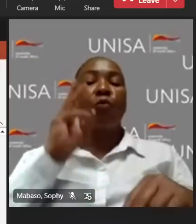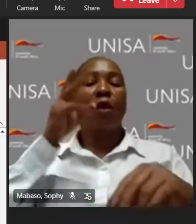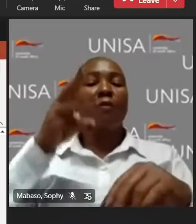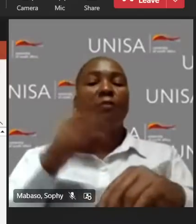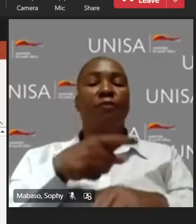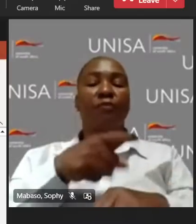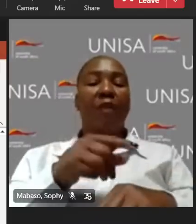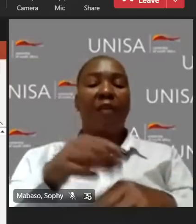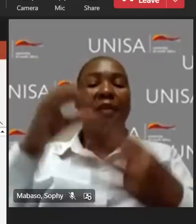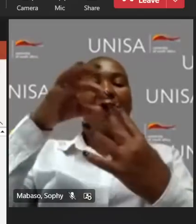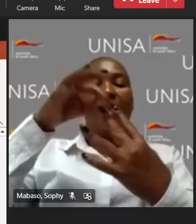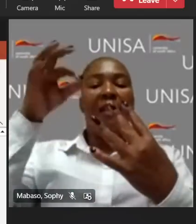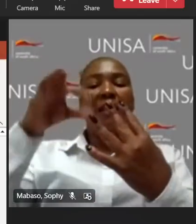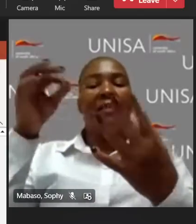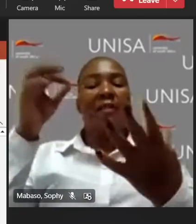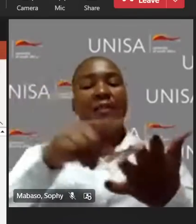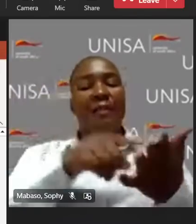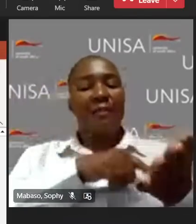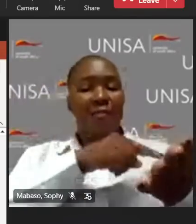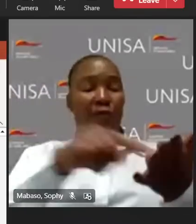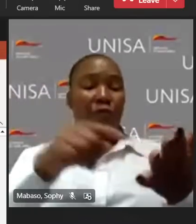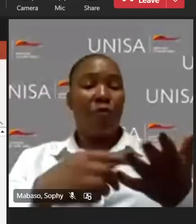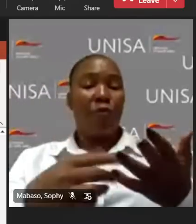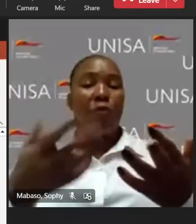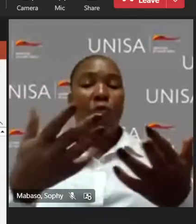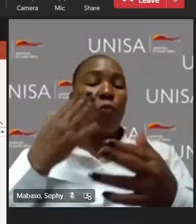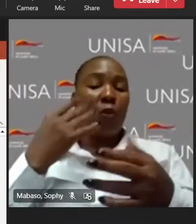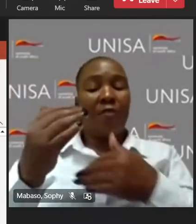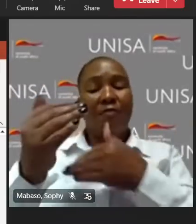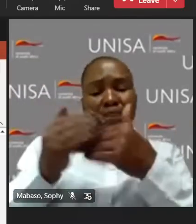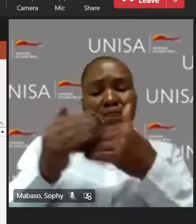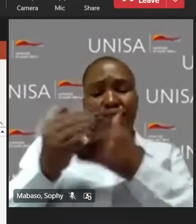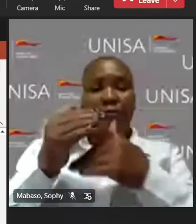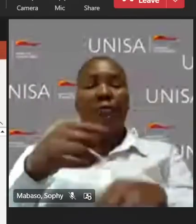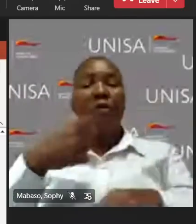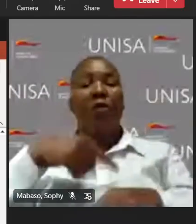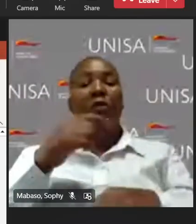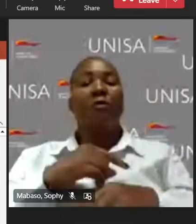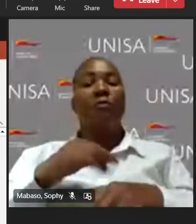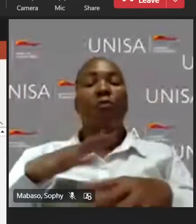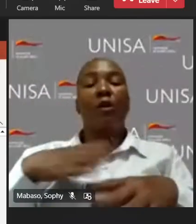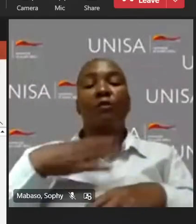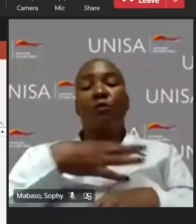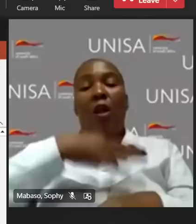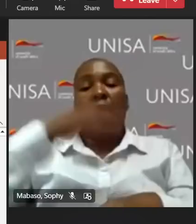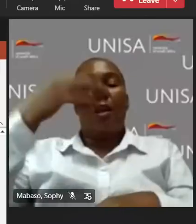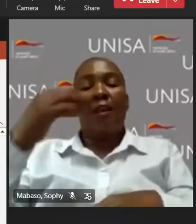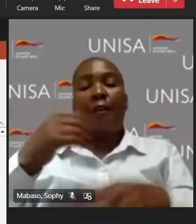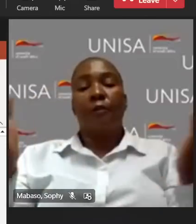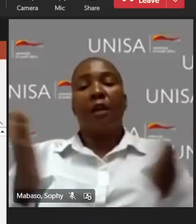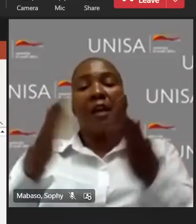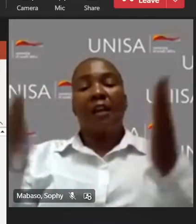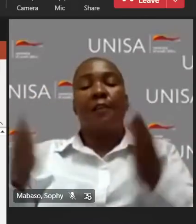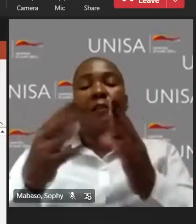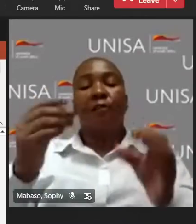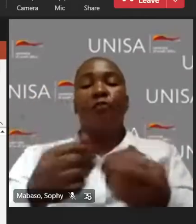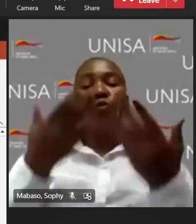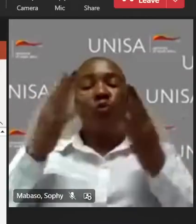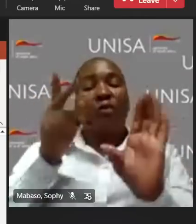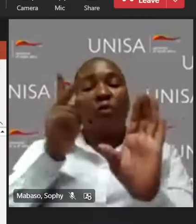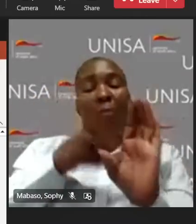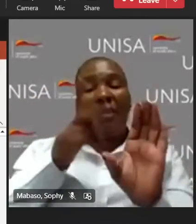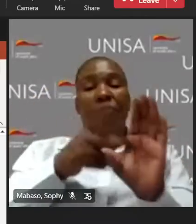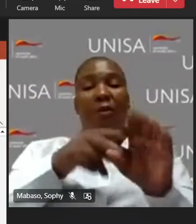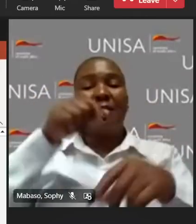having elections, which will be underway very soon, and would also like to encourage students to participate in